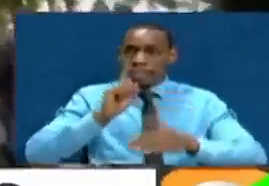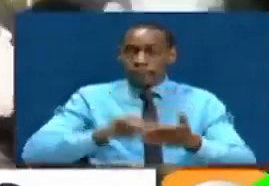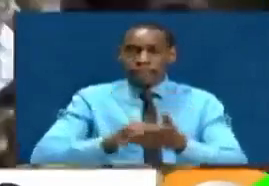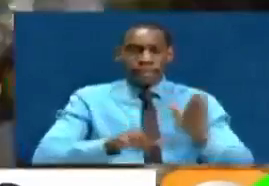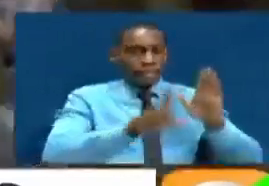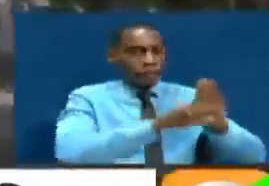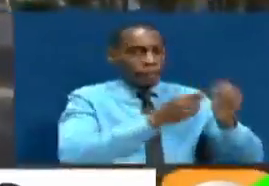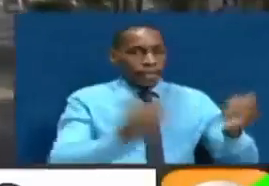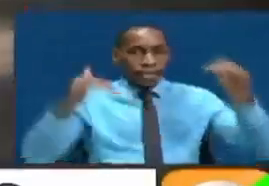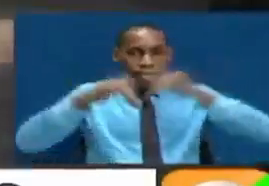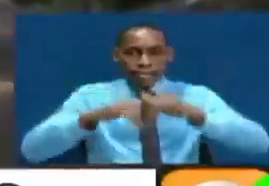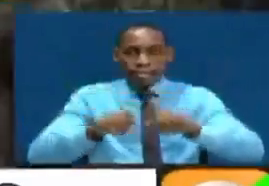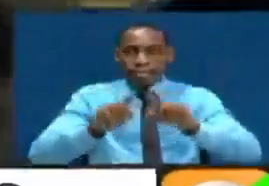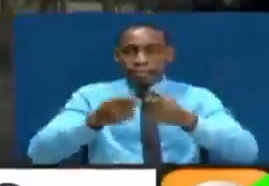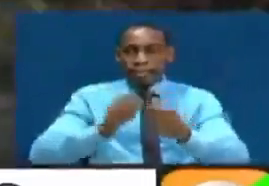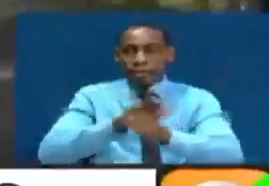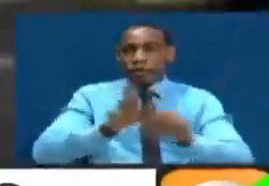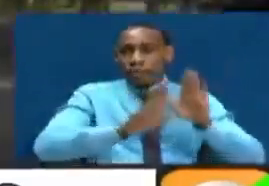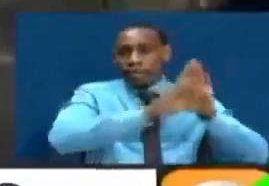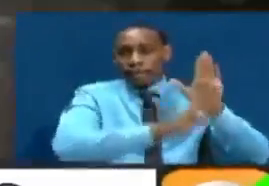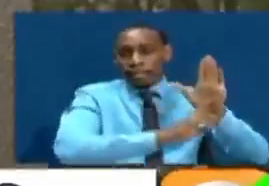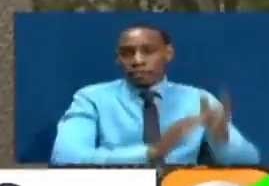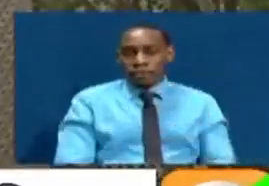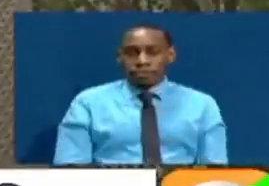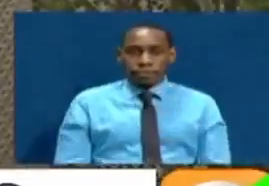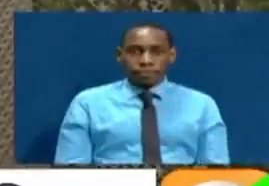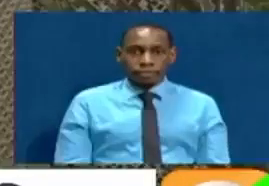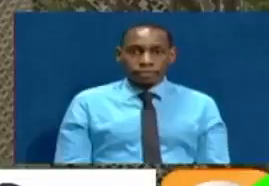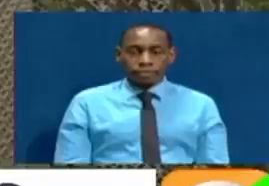an illegal gathering and violation of COVID-19 restrictions.